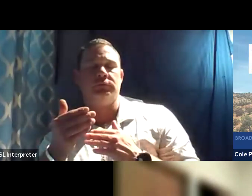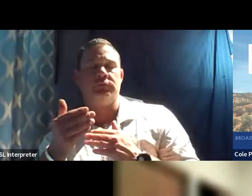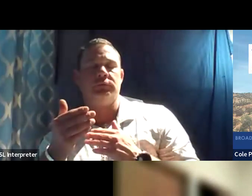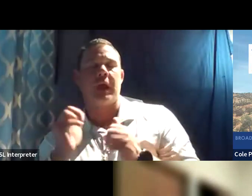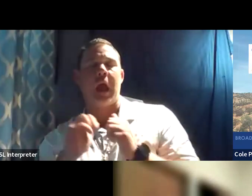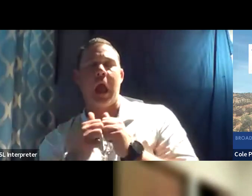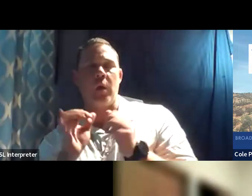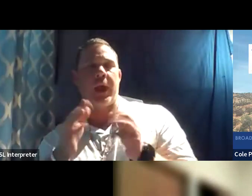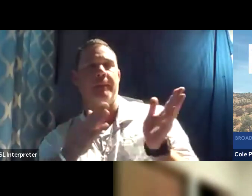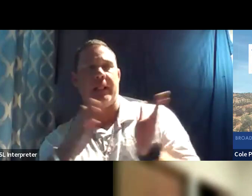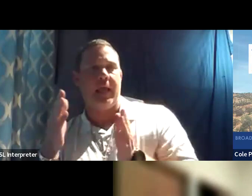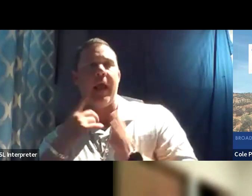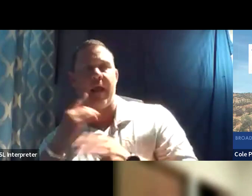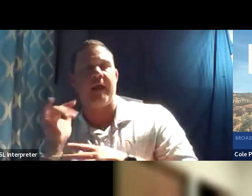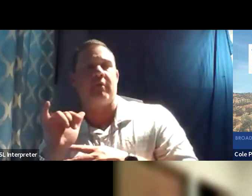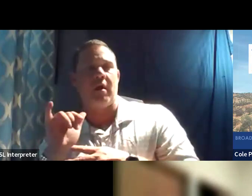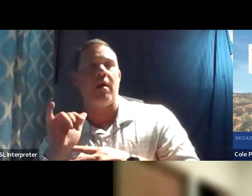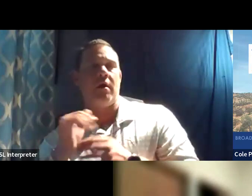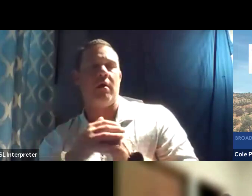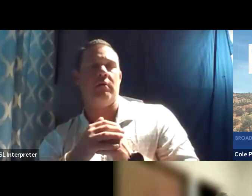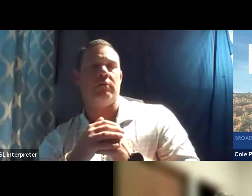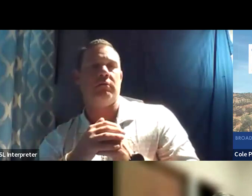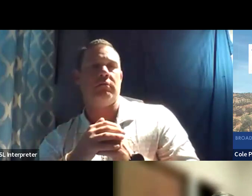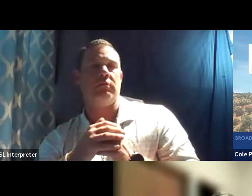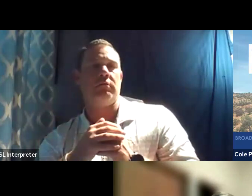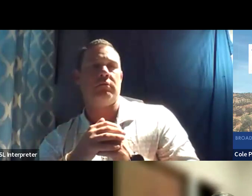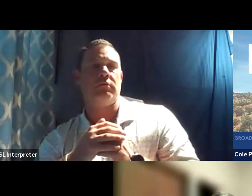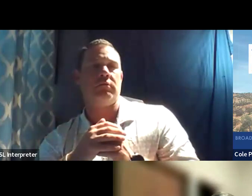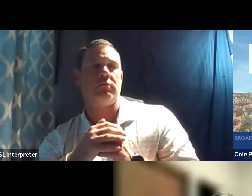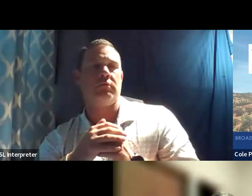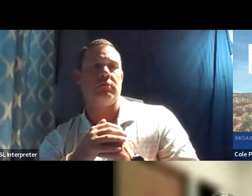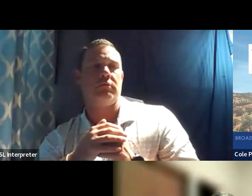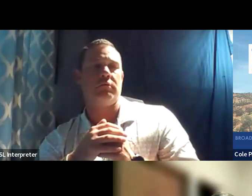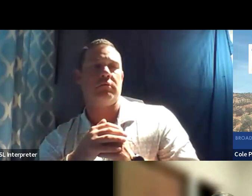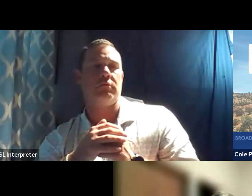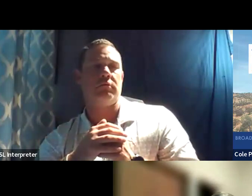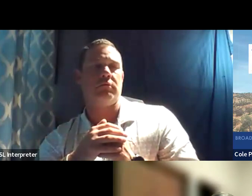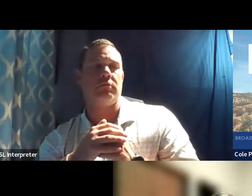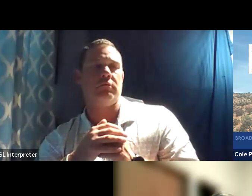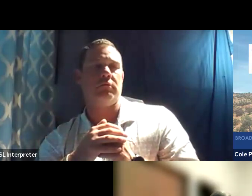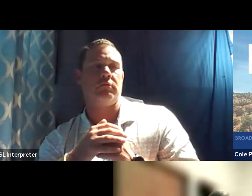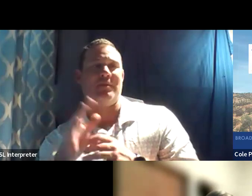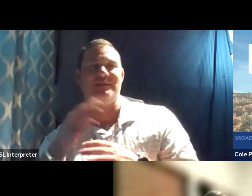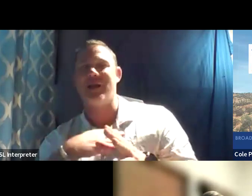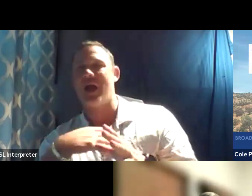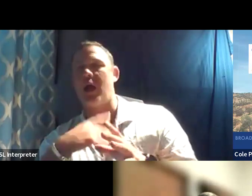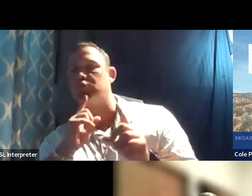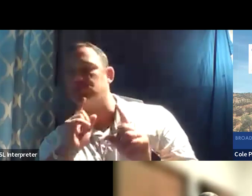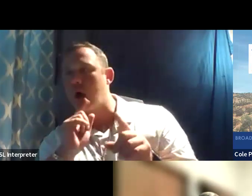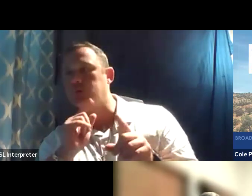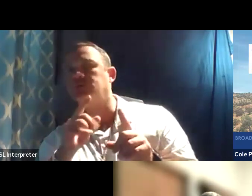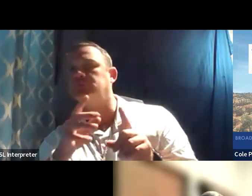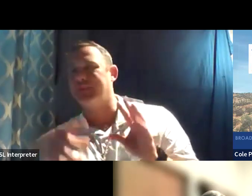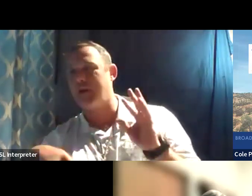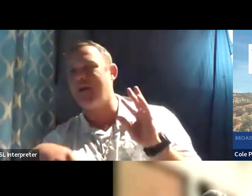we can plan for that. So that's my kind of response, with a caveat